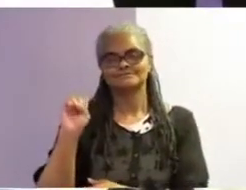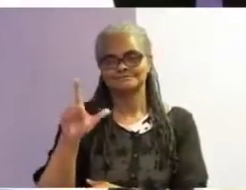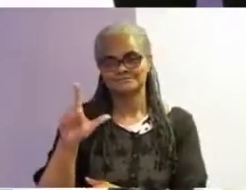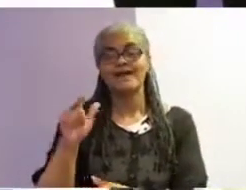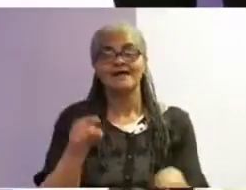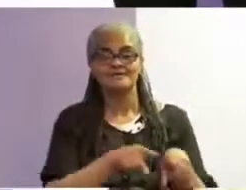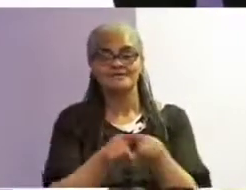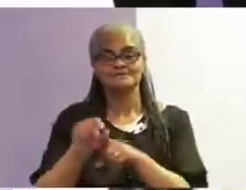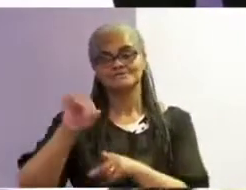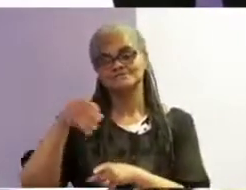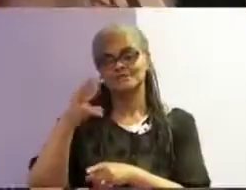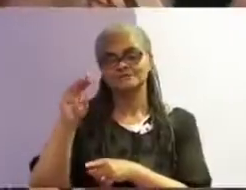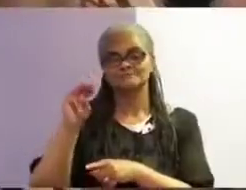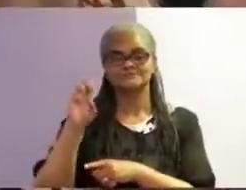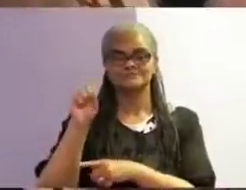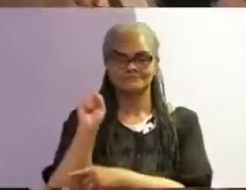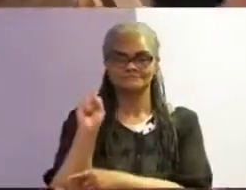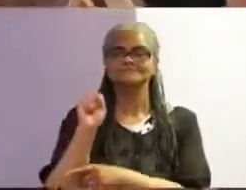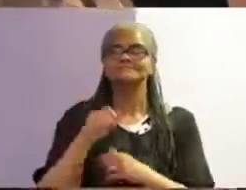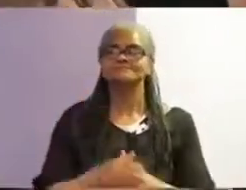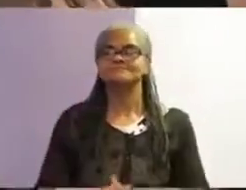God bless you.